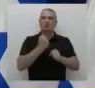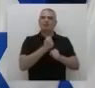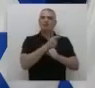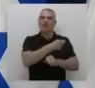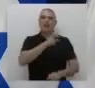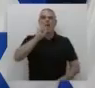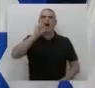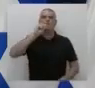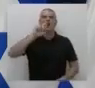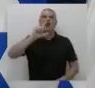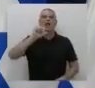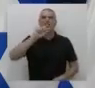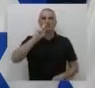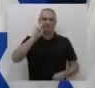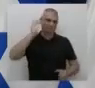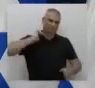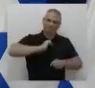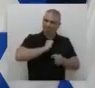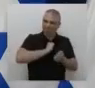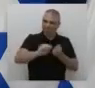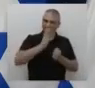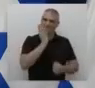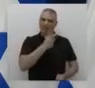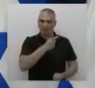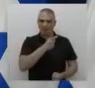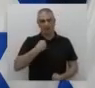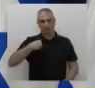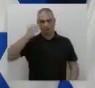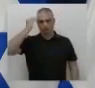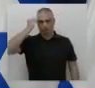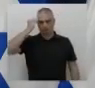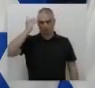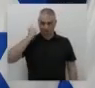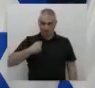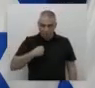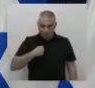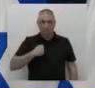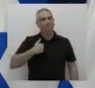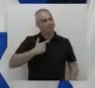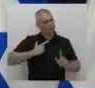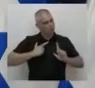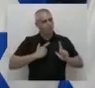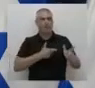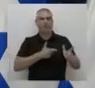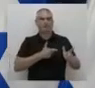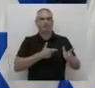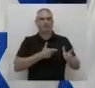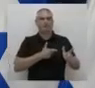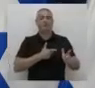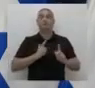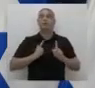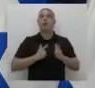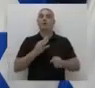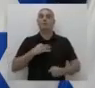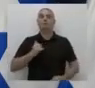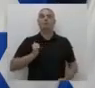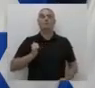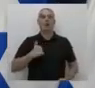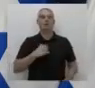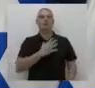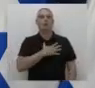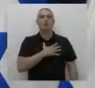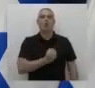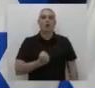them. You must remember what Amalek has done to you, says our Holy Bible. And we do remember, and we